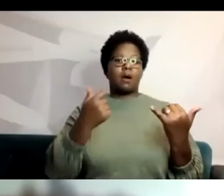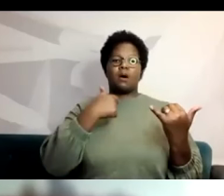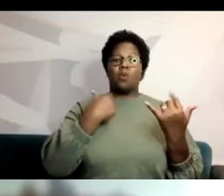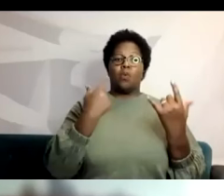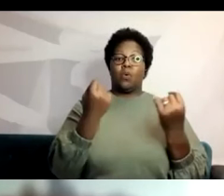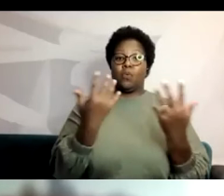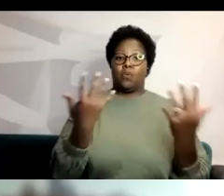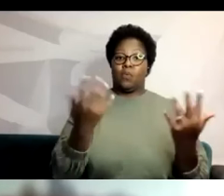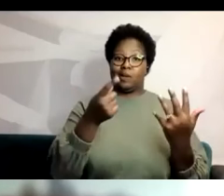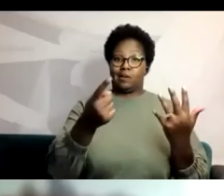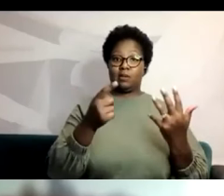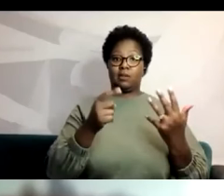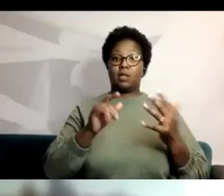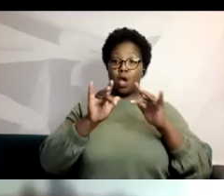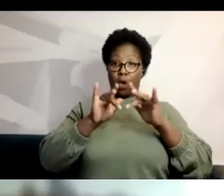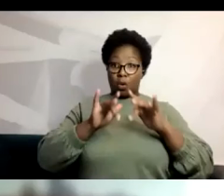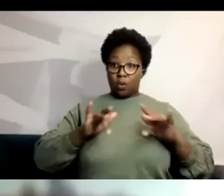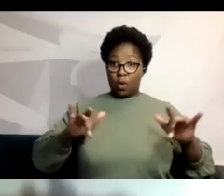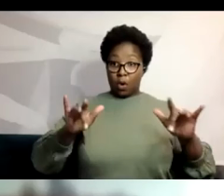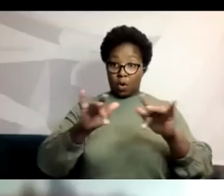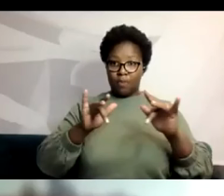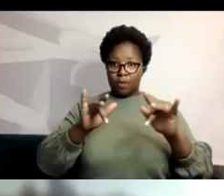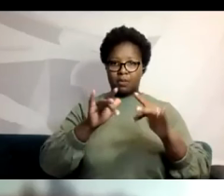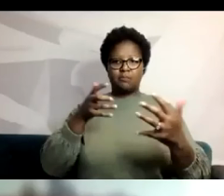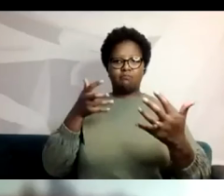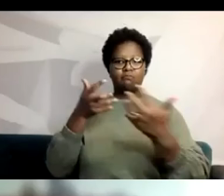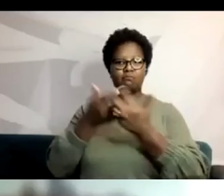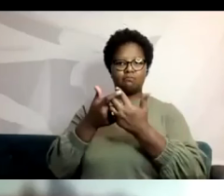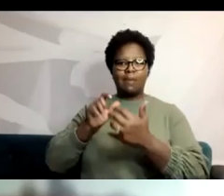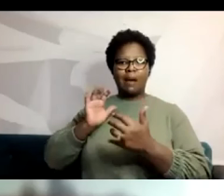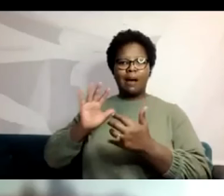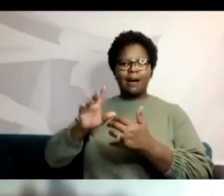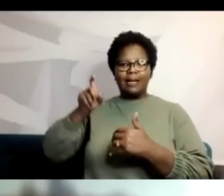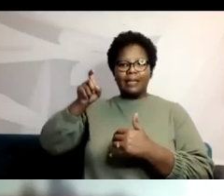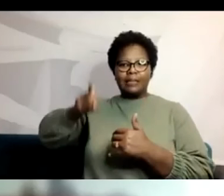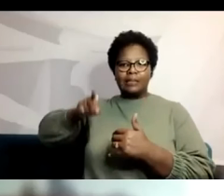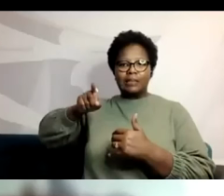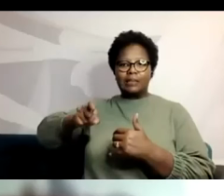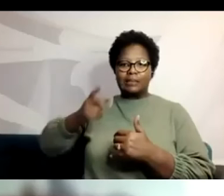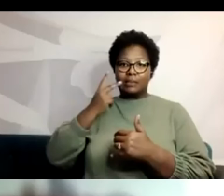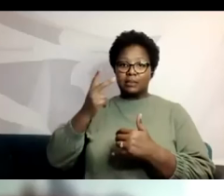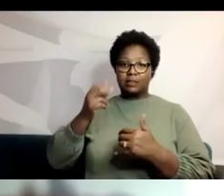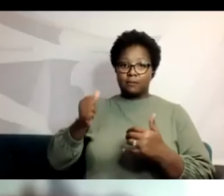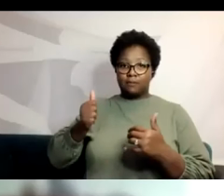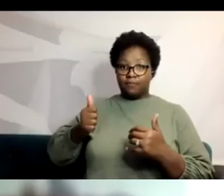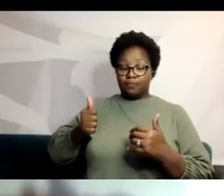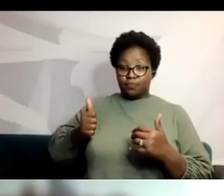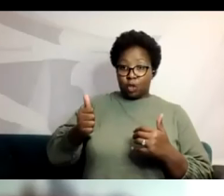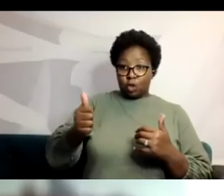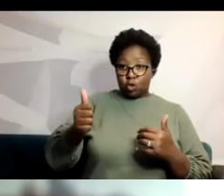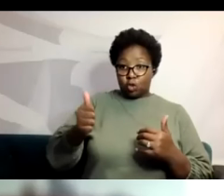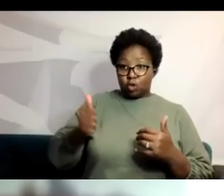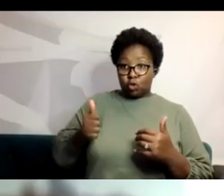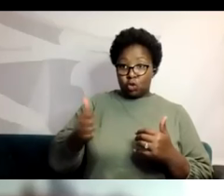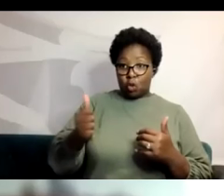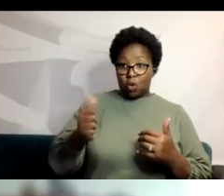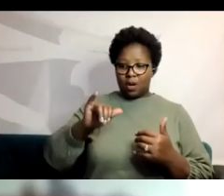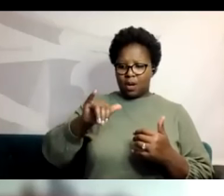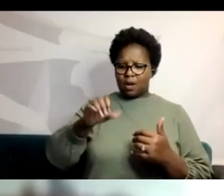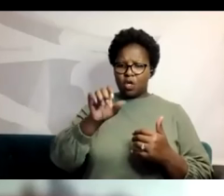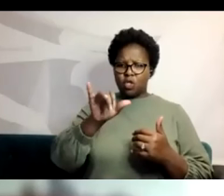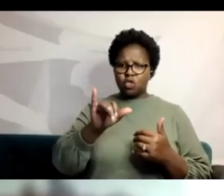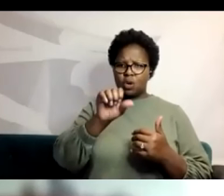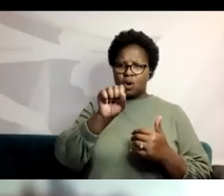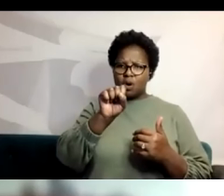computer specifically for him. As you can see, the joystick is on the right-hand side for him. And even though